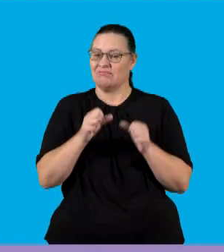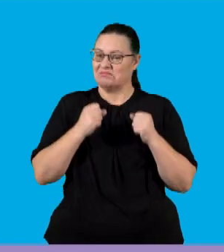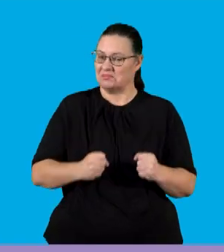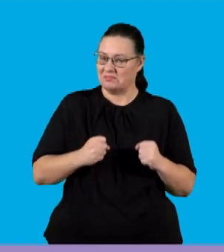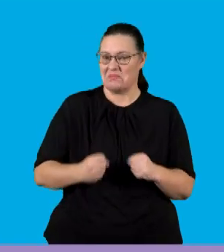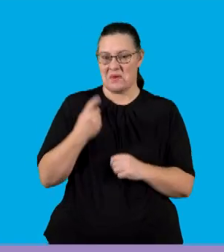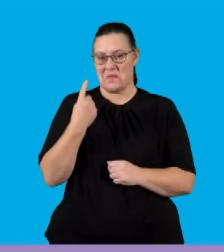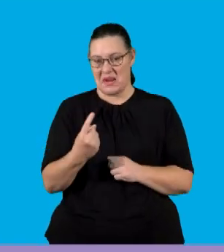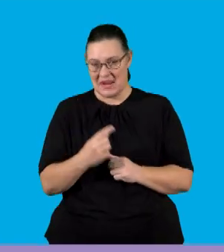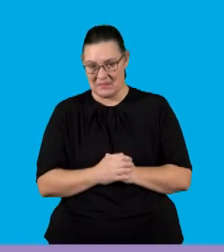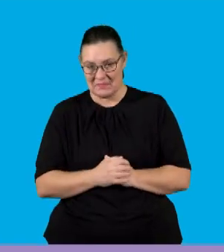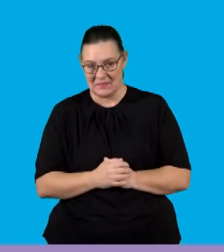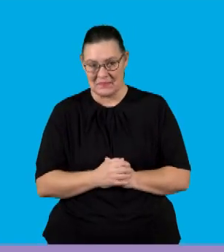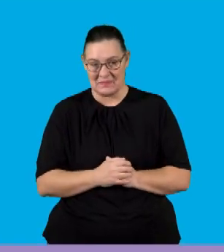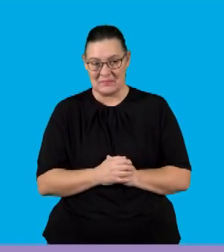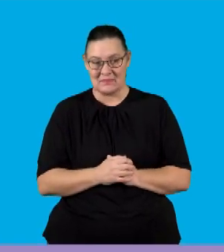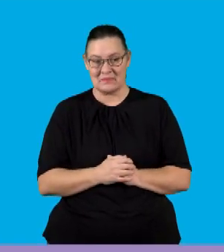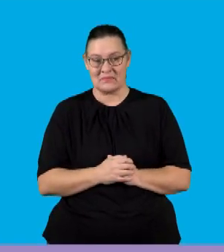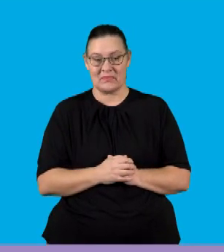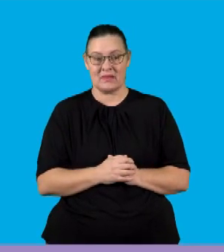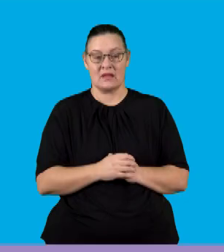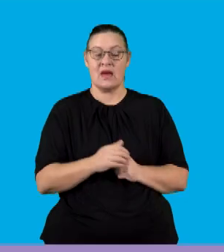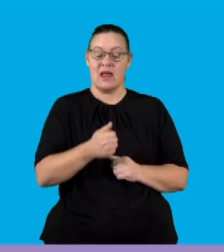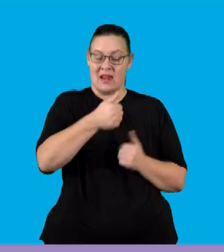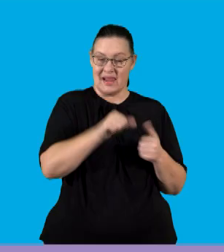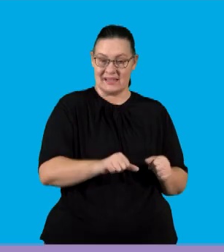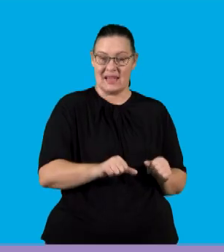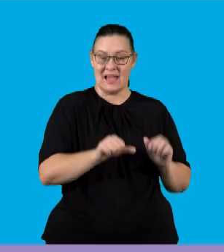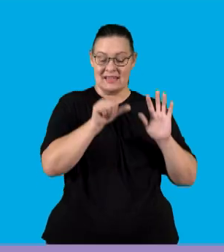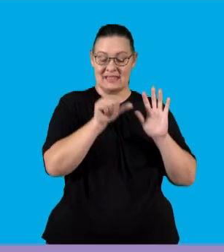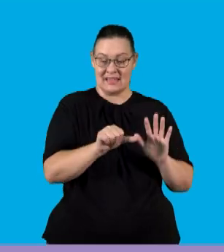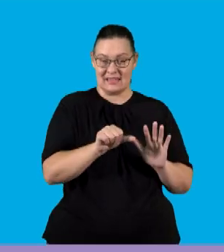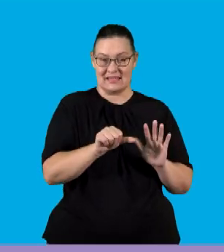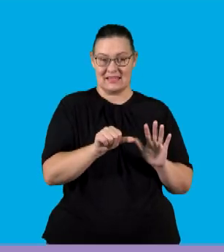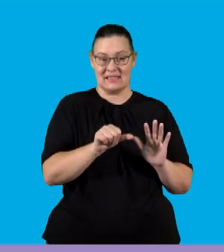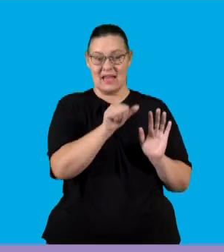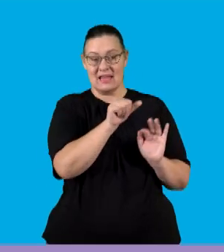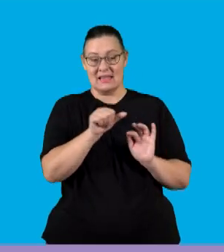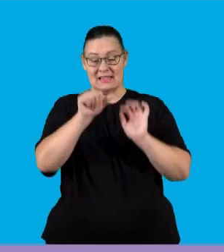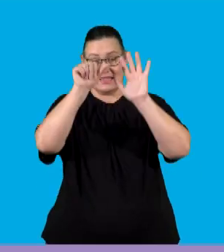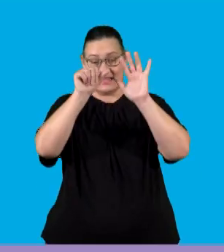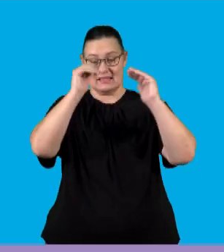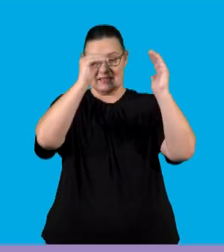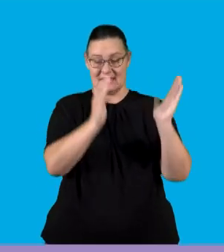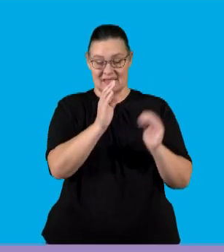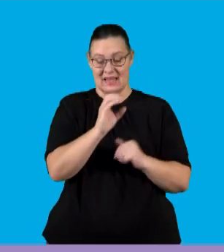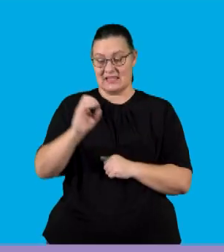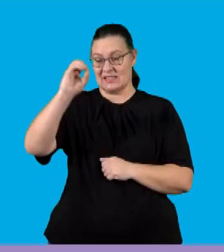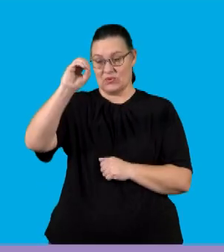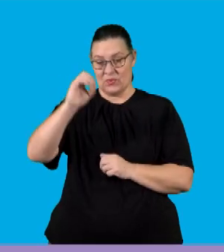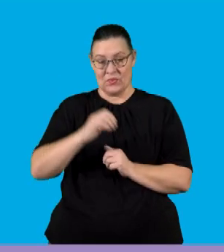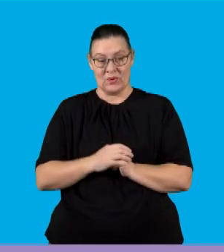answer of that 1. Then that next one there, we have 6 exponent 6. This is raised to the